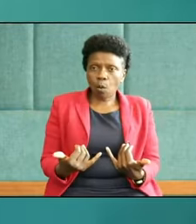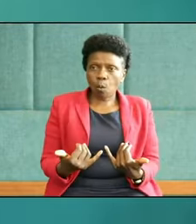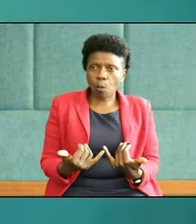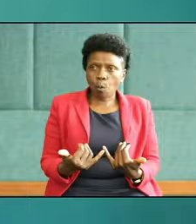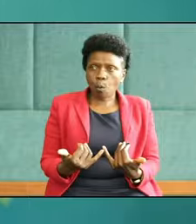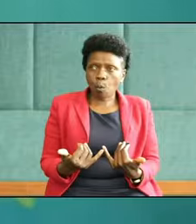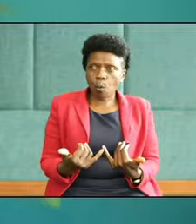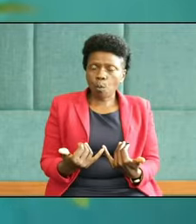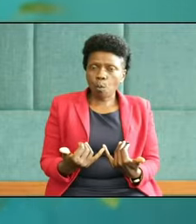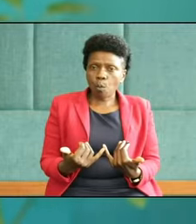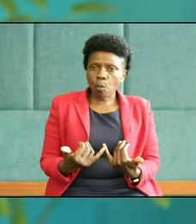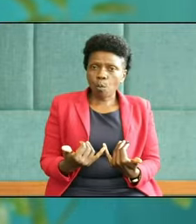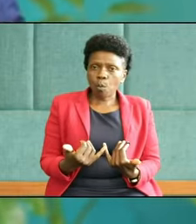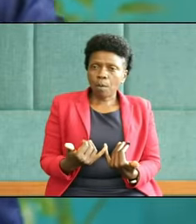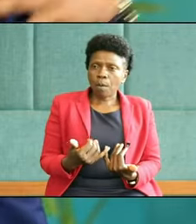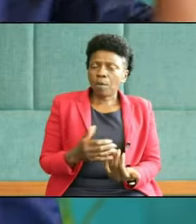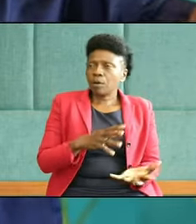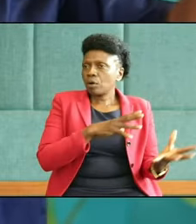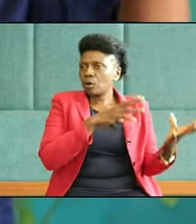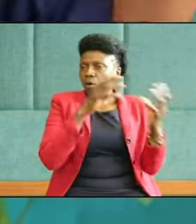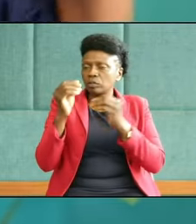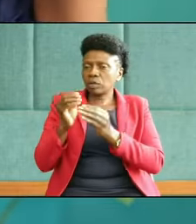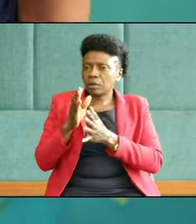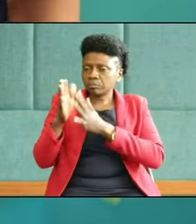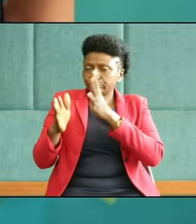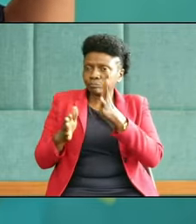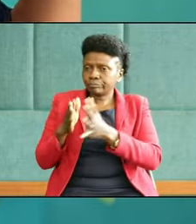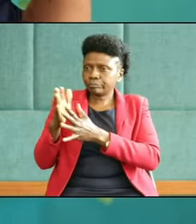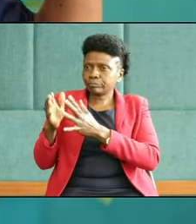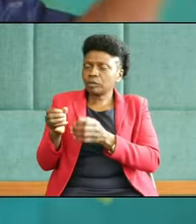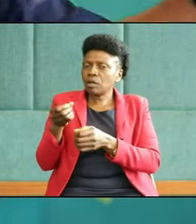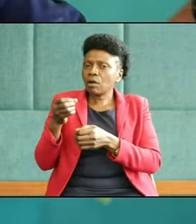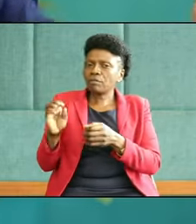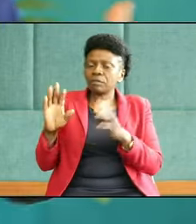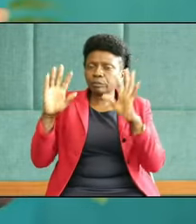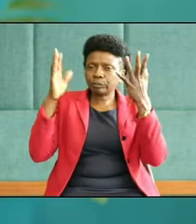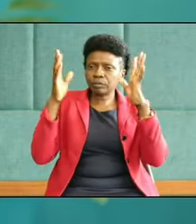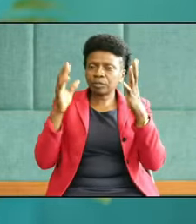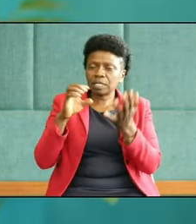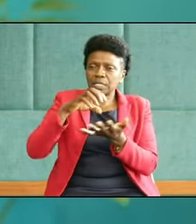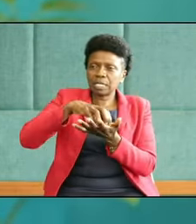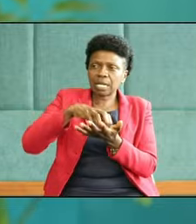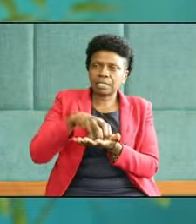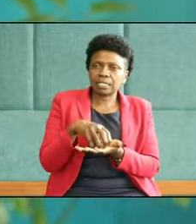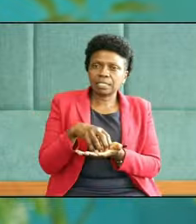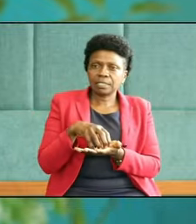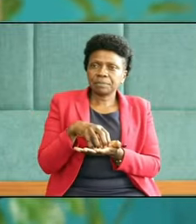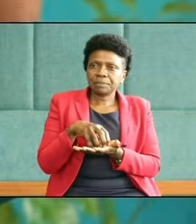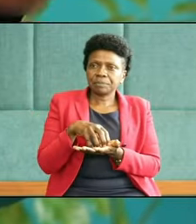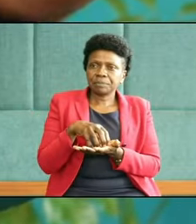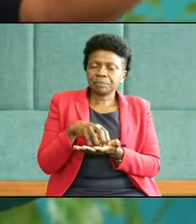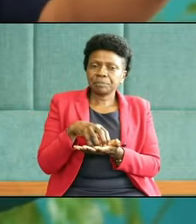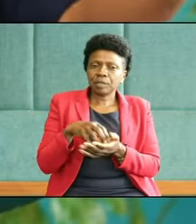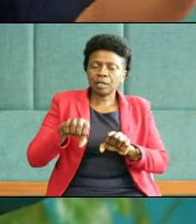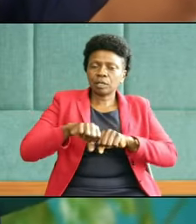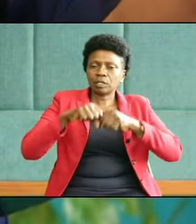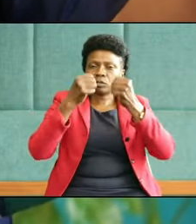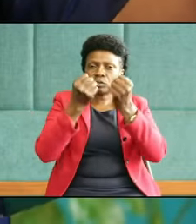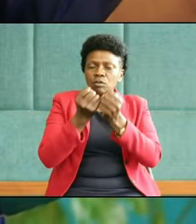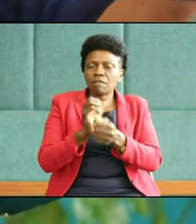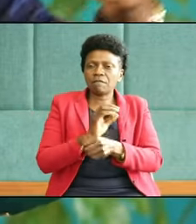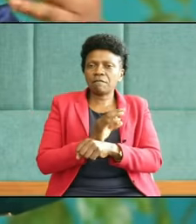evolved into a pattern of celebrity status and at best a social